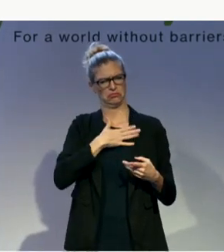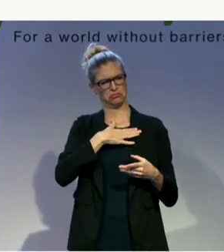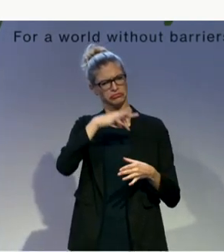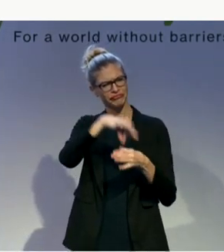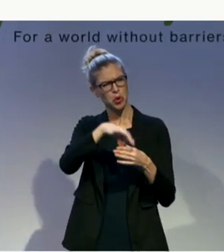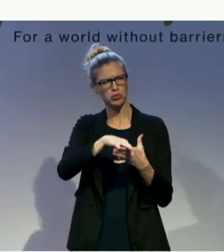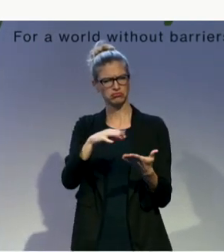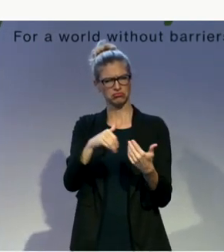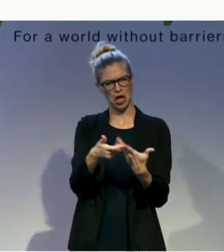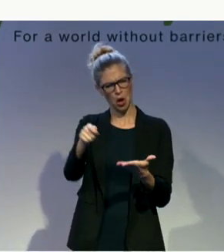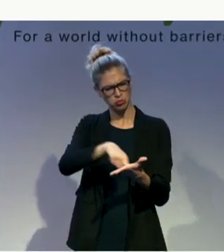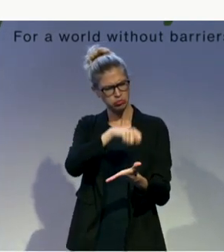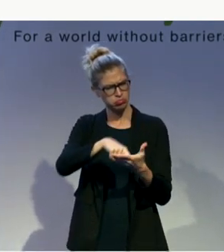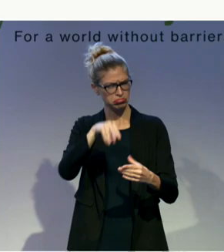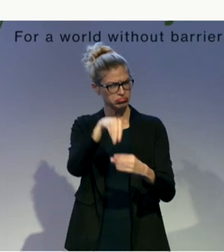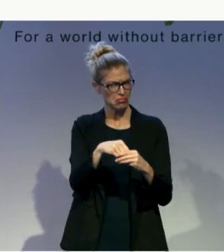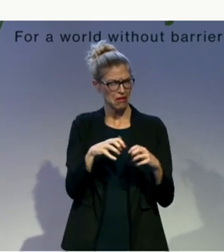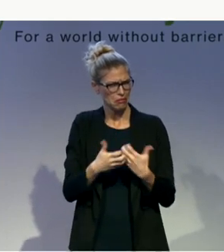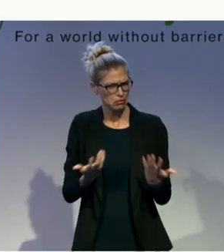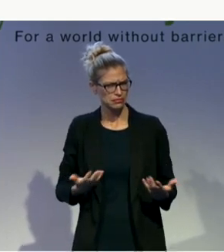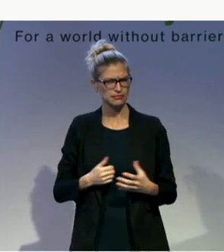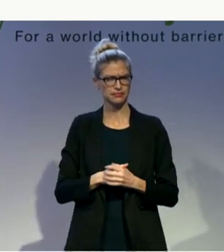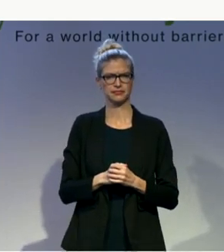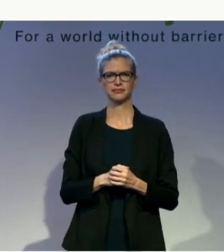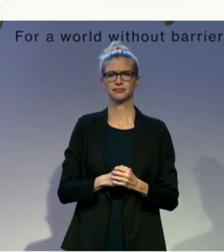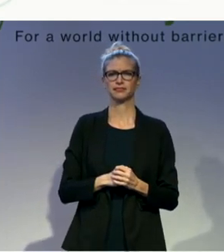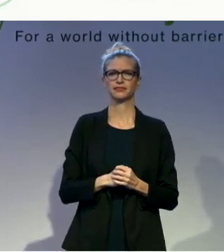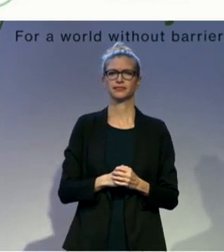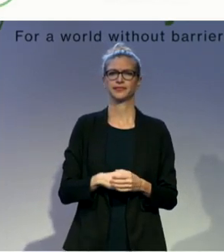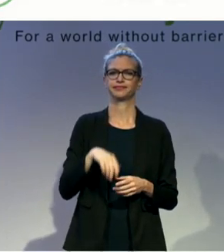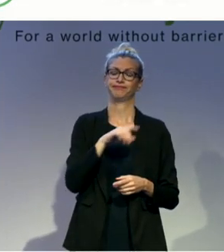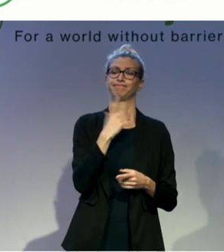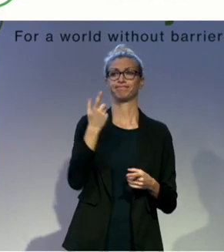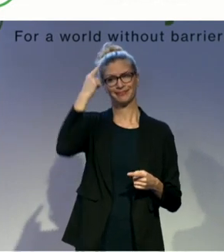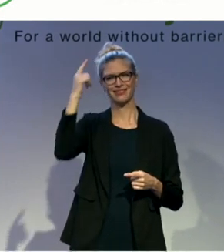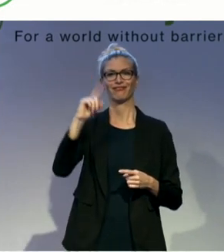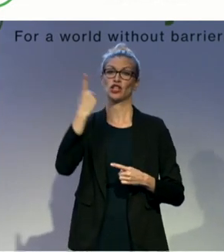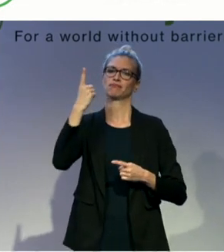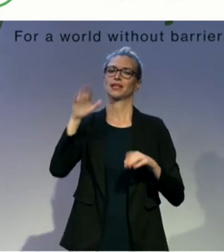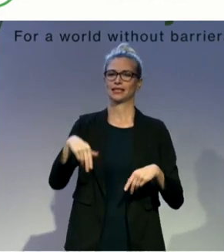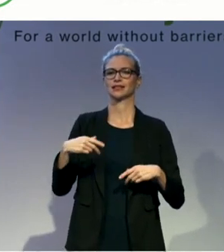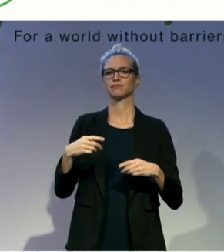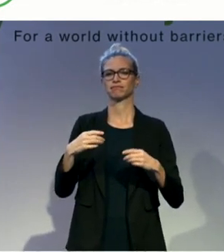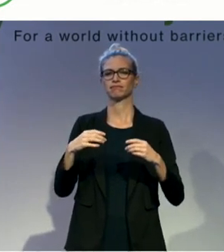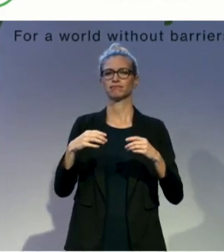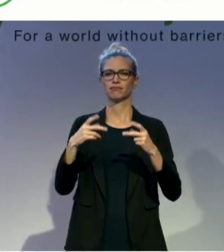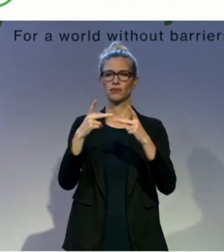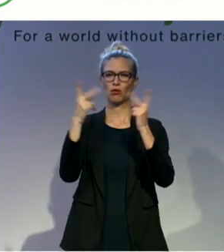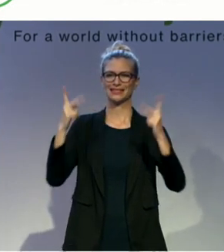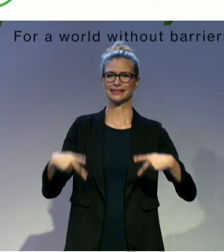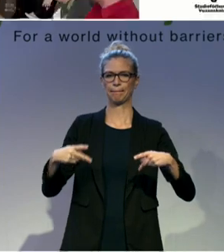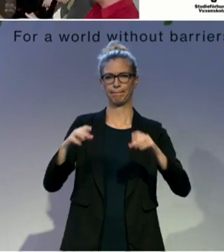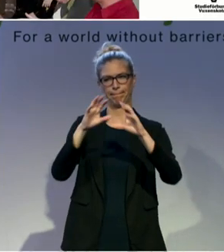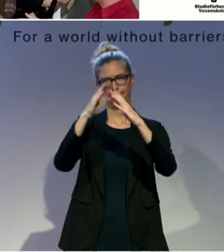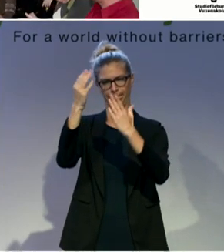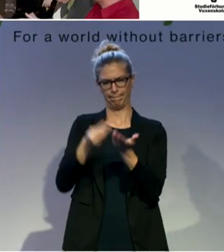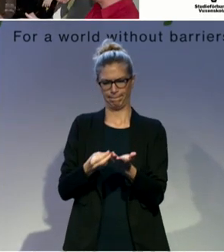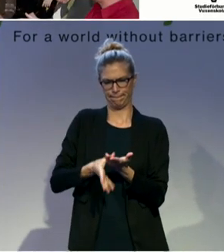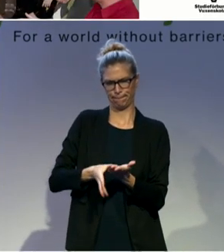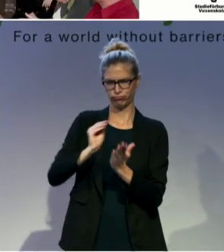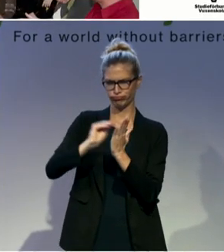first thing would be the concept of non-formal adult popular education. That's the start of